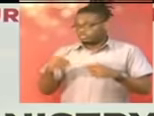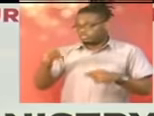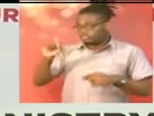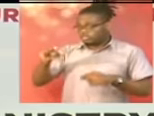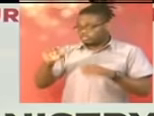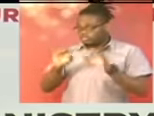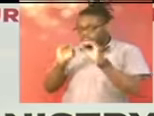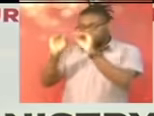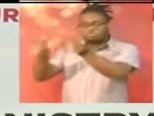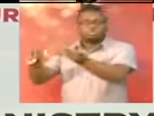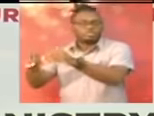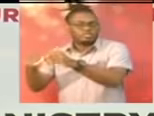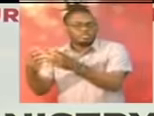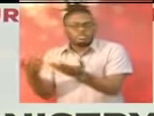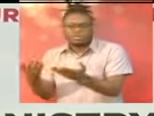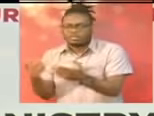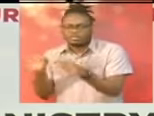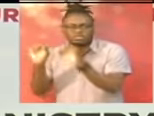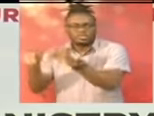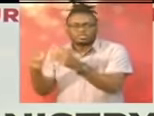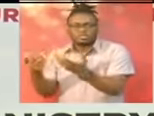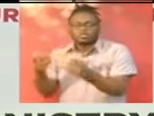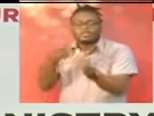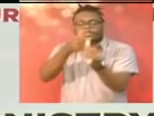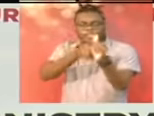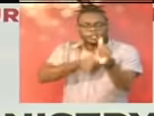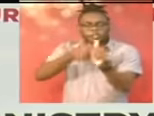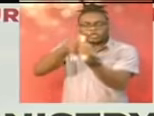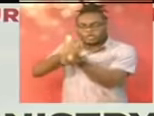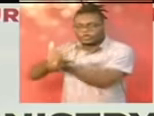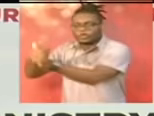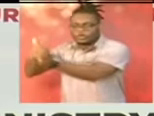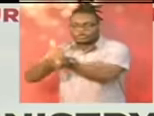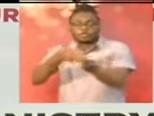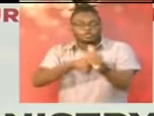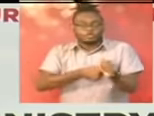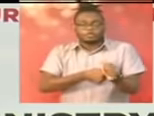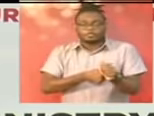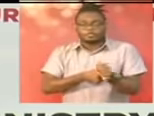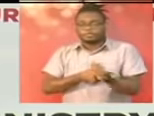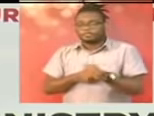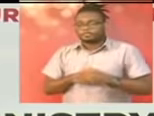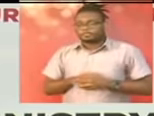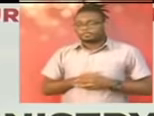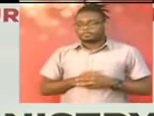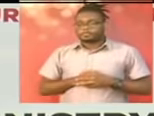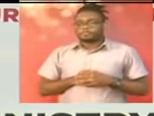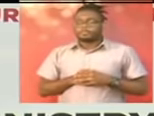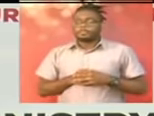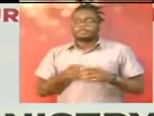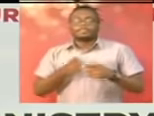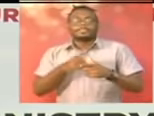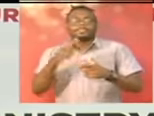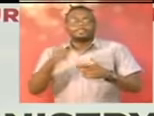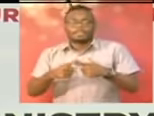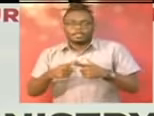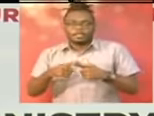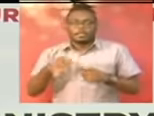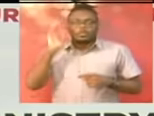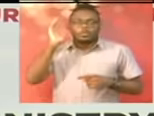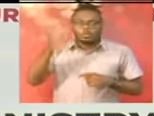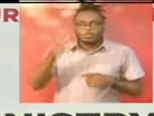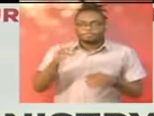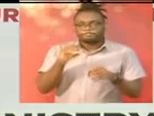an individual assessment that would be done for each patient, and then they would be admitted accordingly. So if they